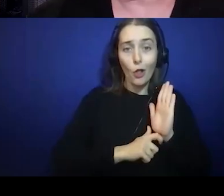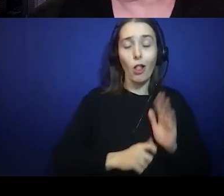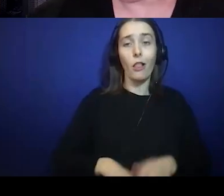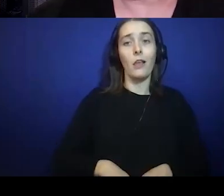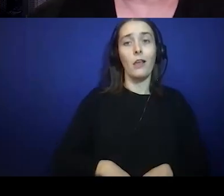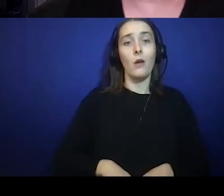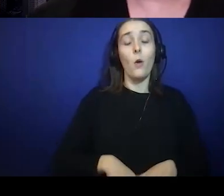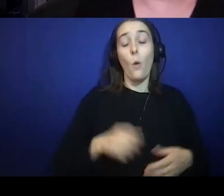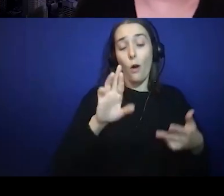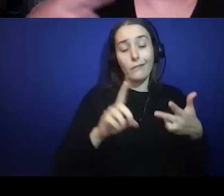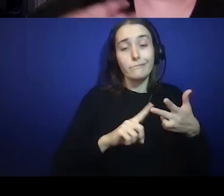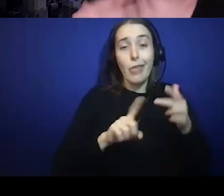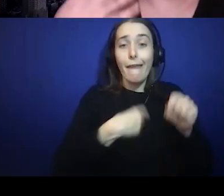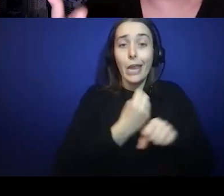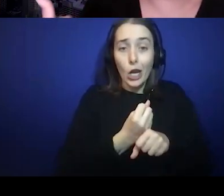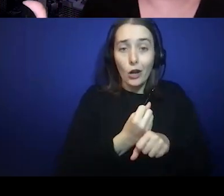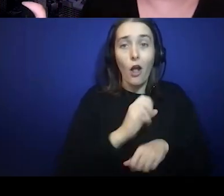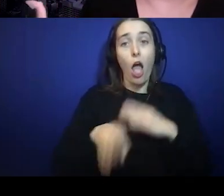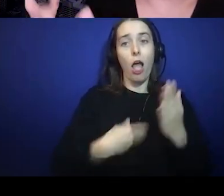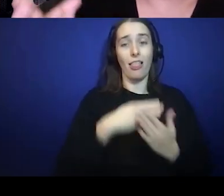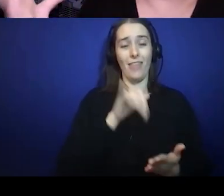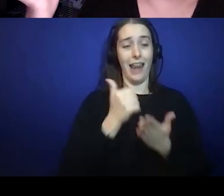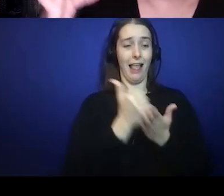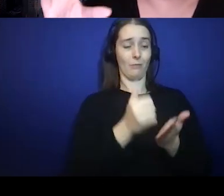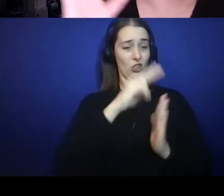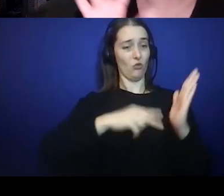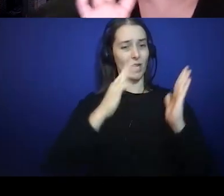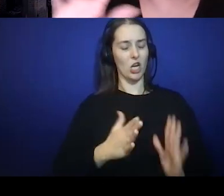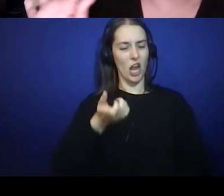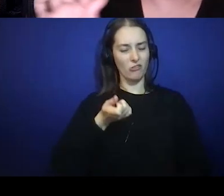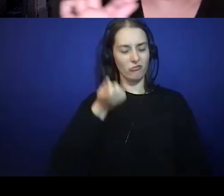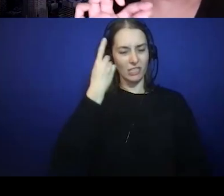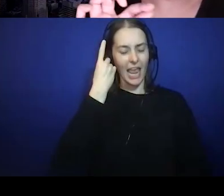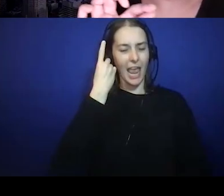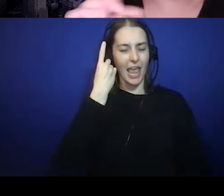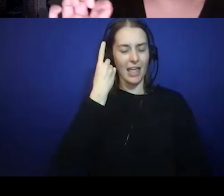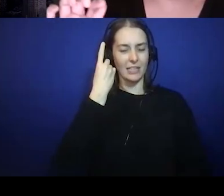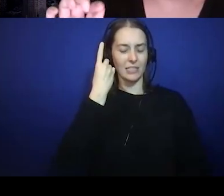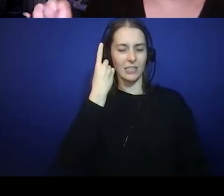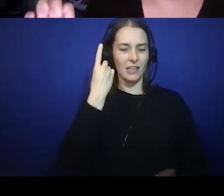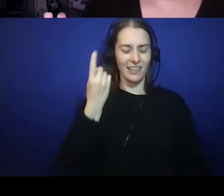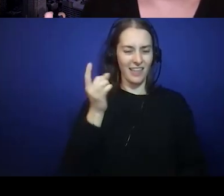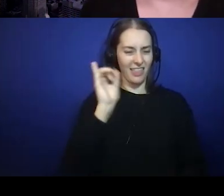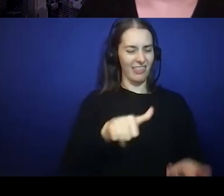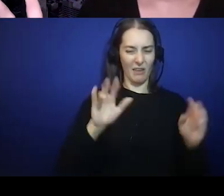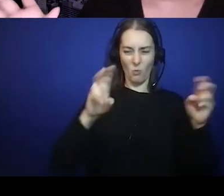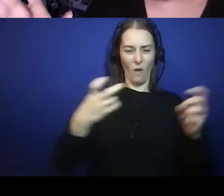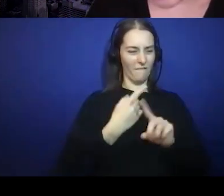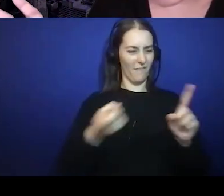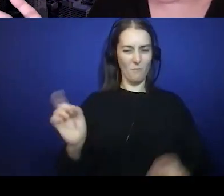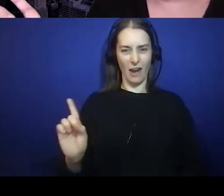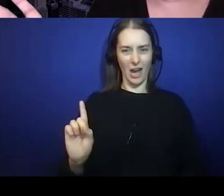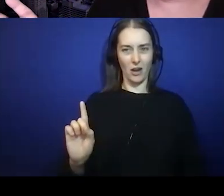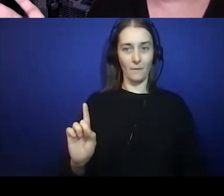also be the year. All of those things help me as your reader really understand the framework of where you're quoting from.